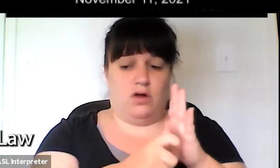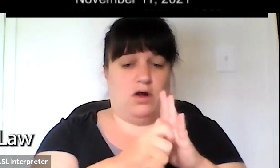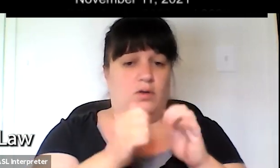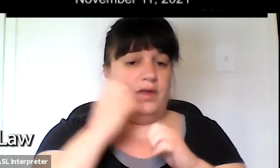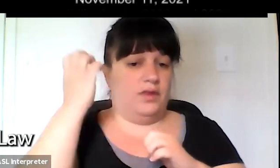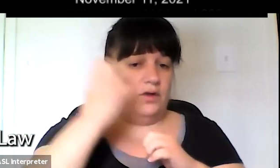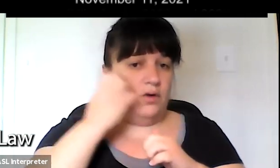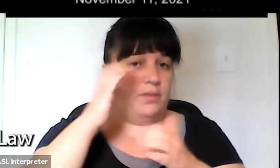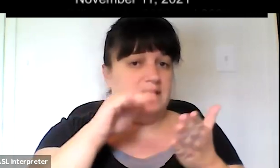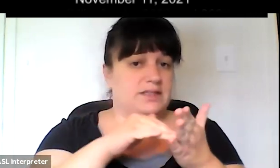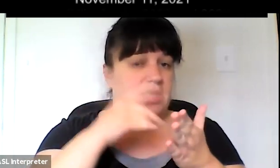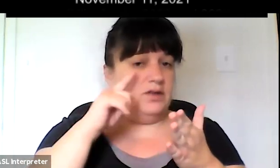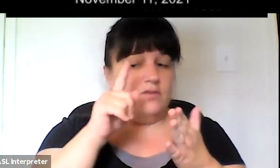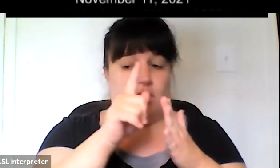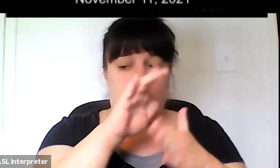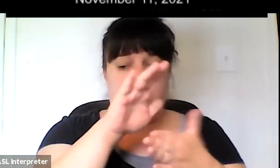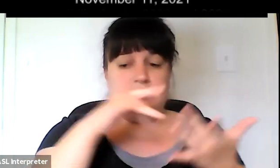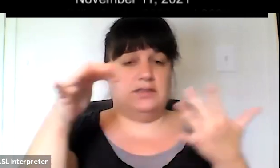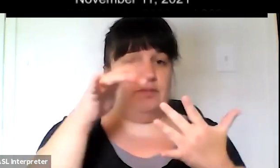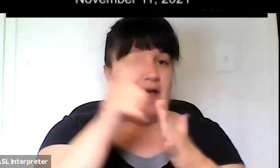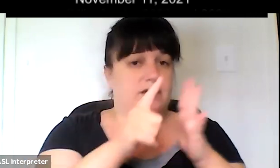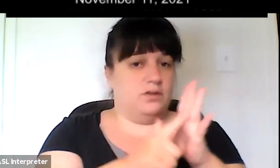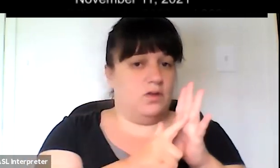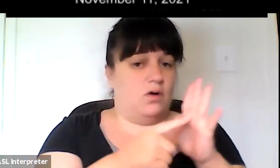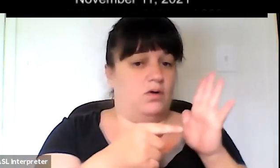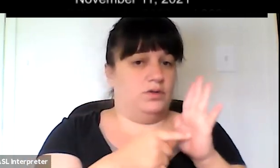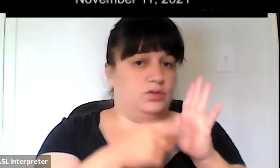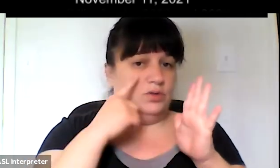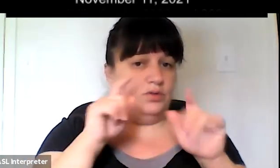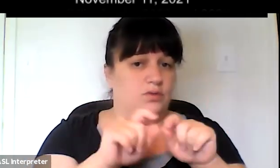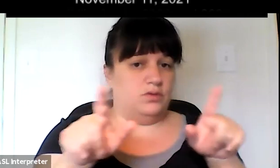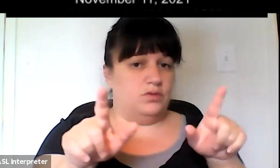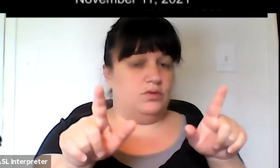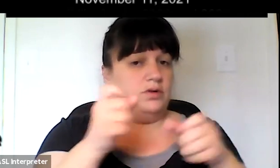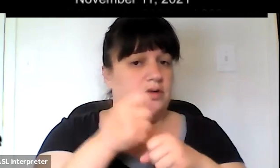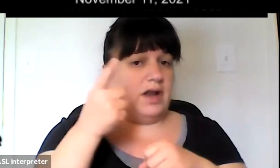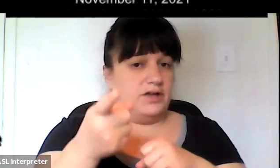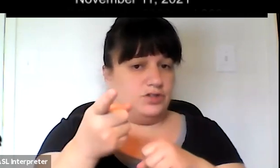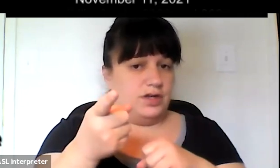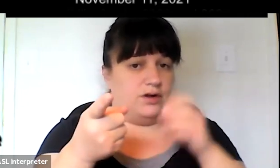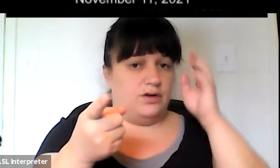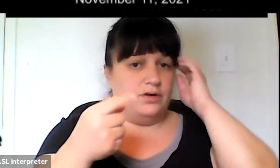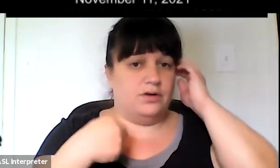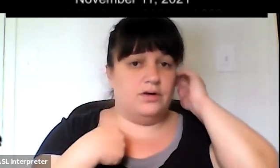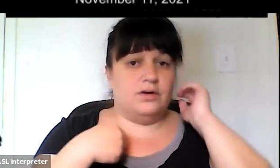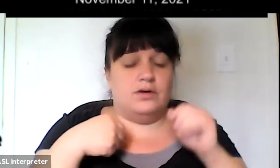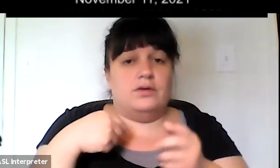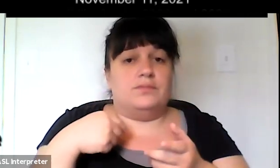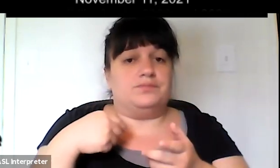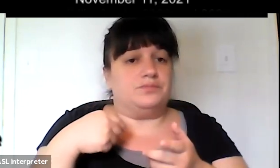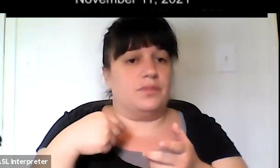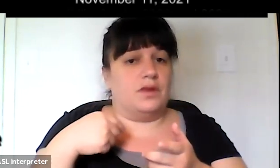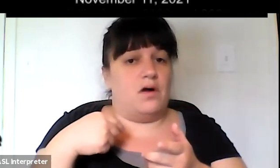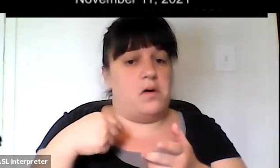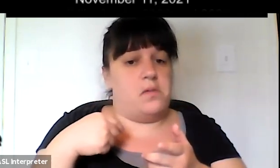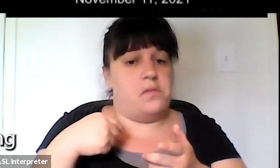European Center for Space Law that is due for release next year. And I can't tell you